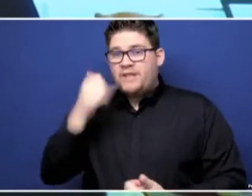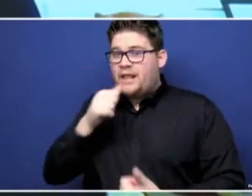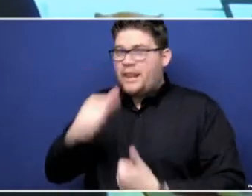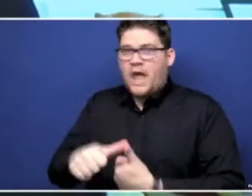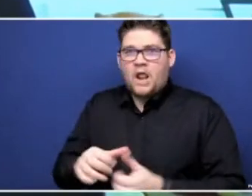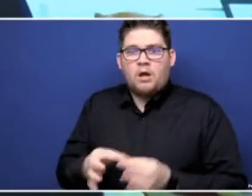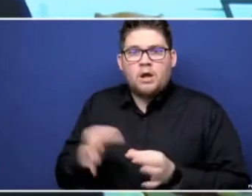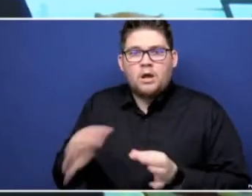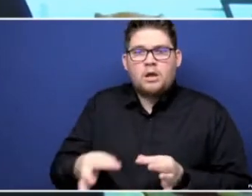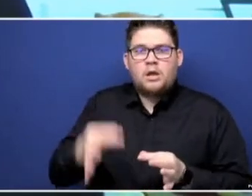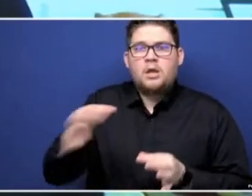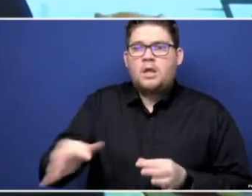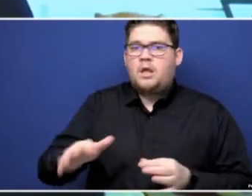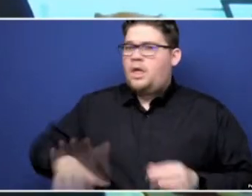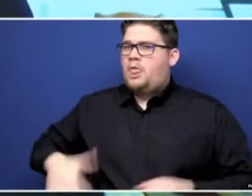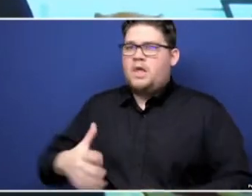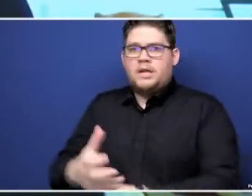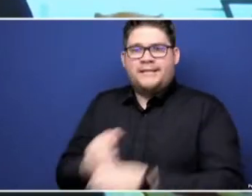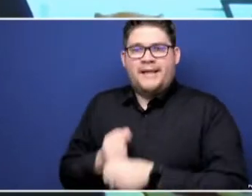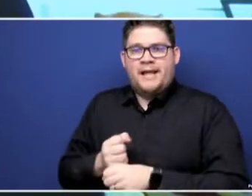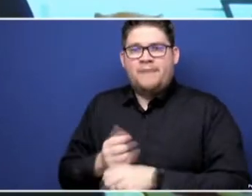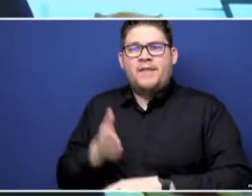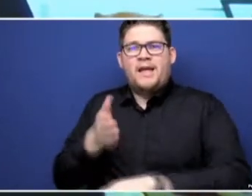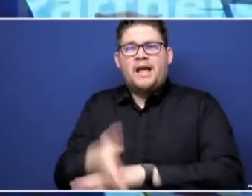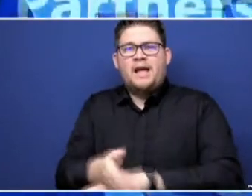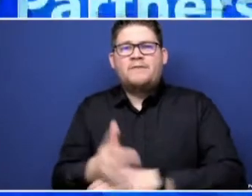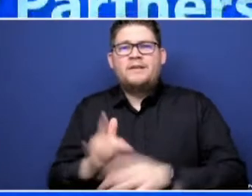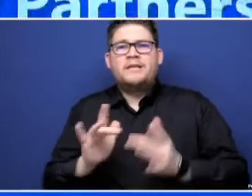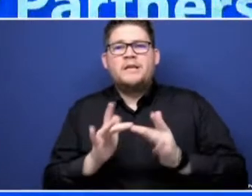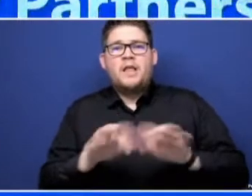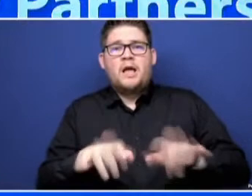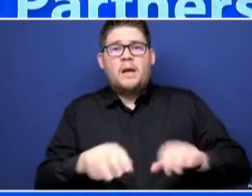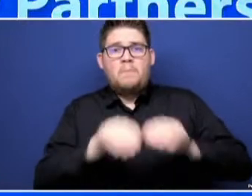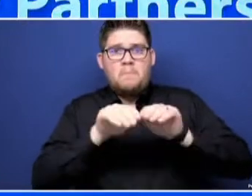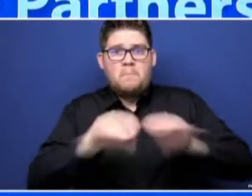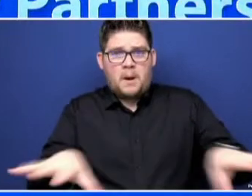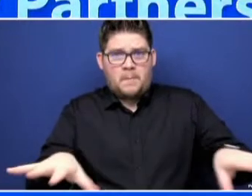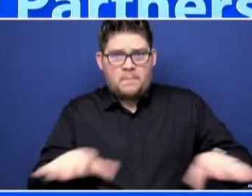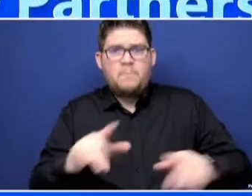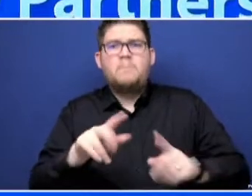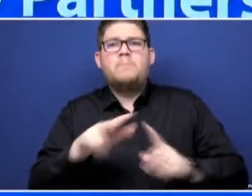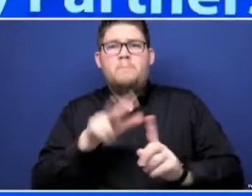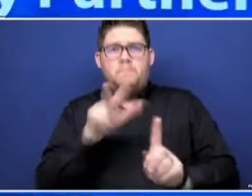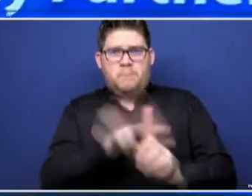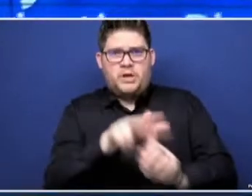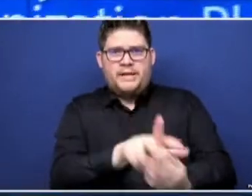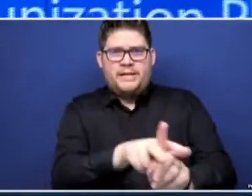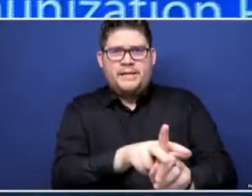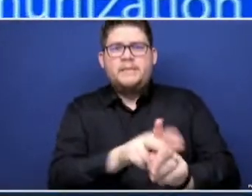on Monday next week. Next question is from Tanya Fletcher, CBC.